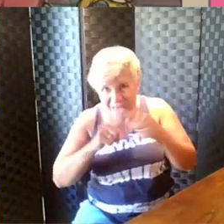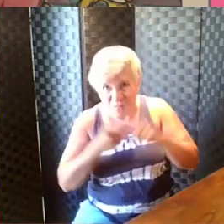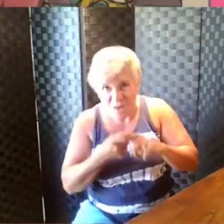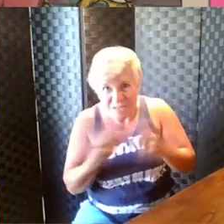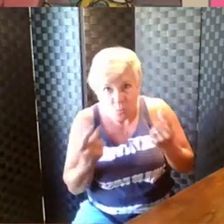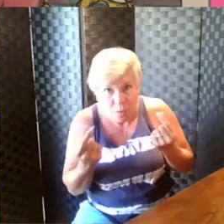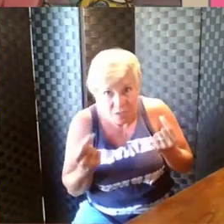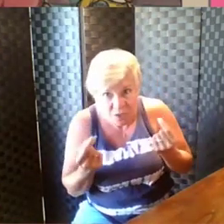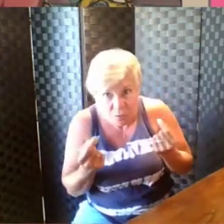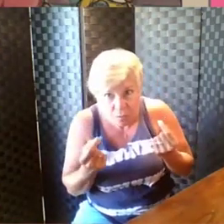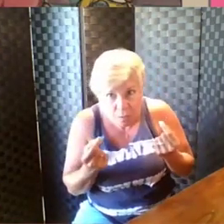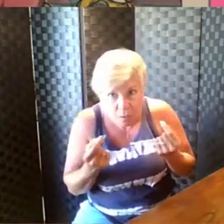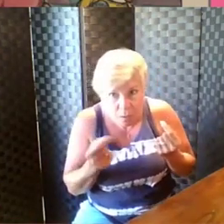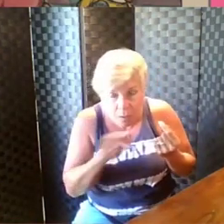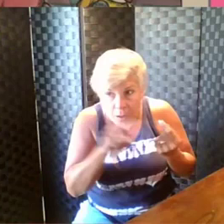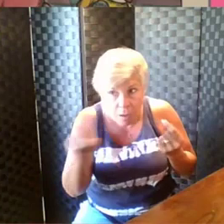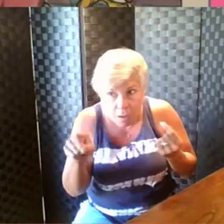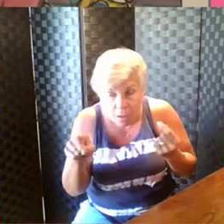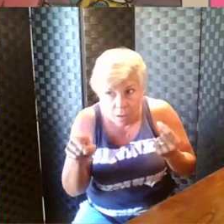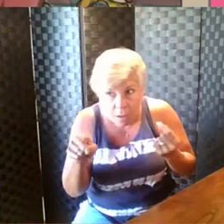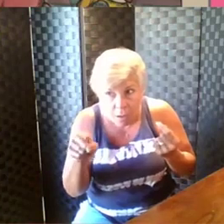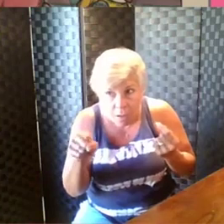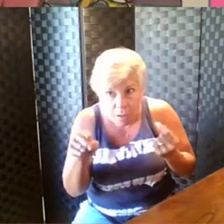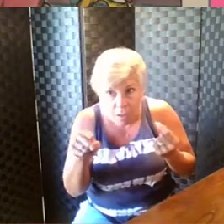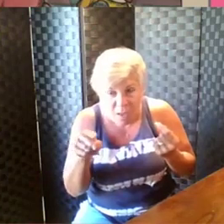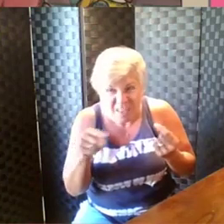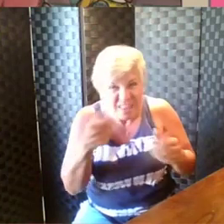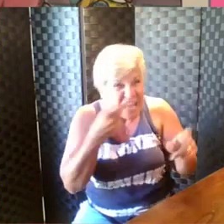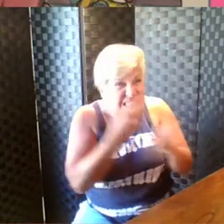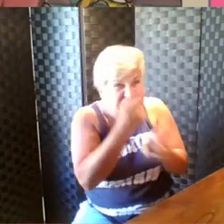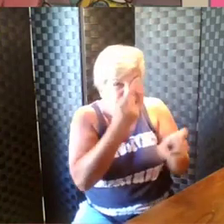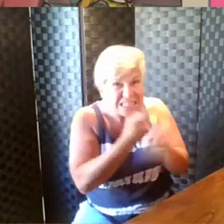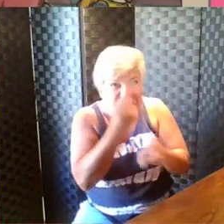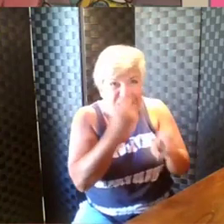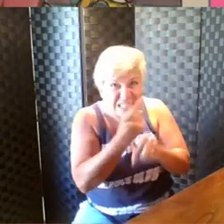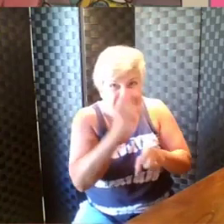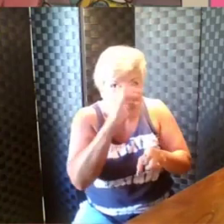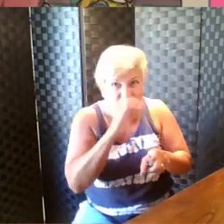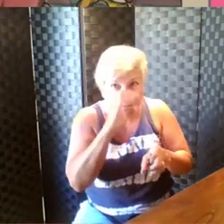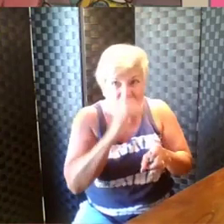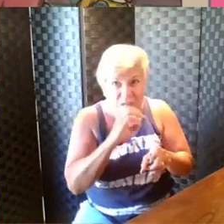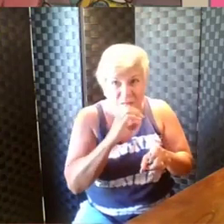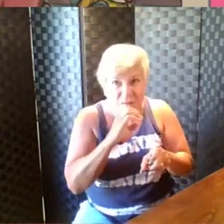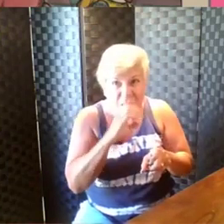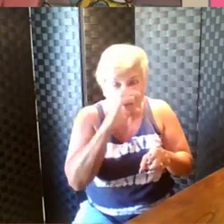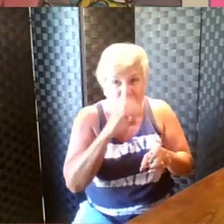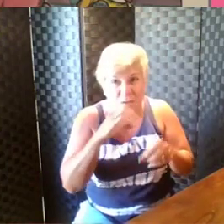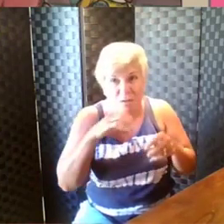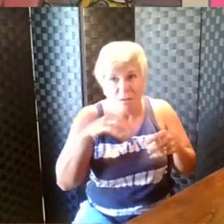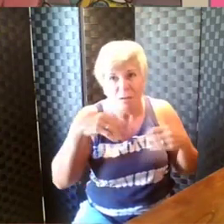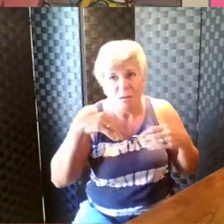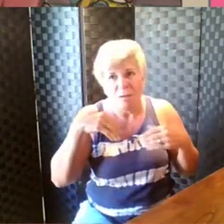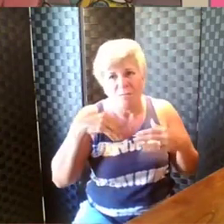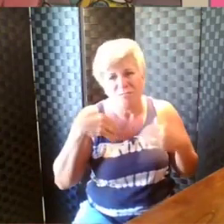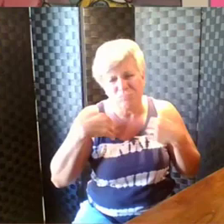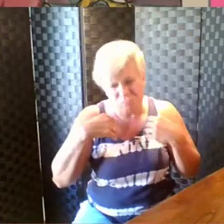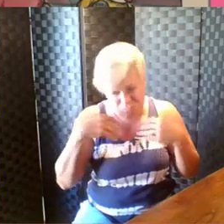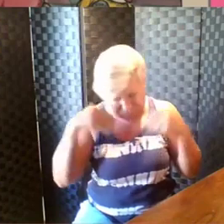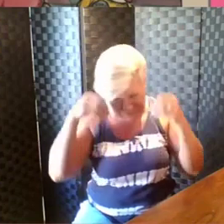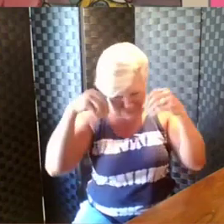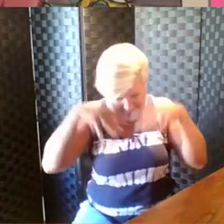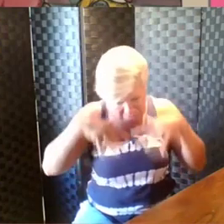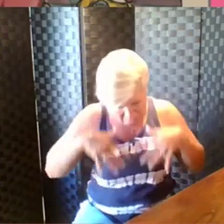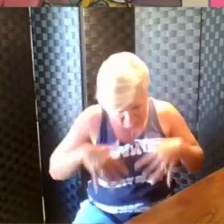who she thought were her friends at the time, were making fun of her, Chrysanthemum wilted. She did not like her name. She thought it